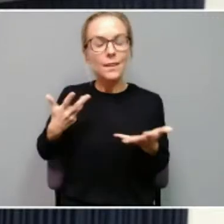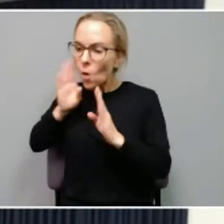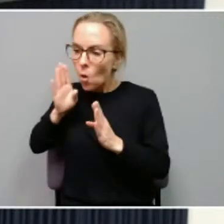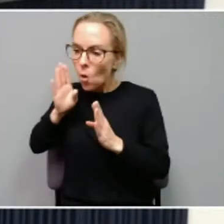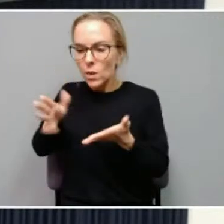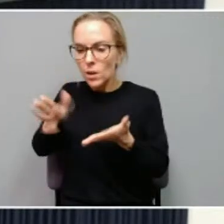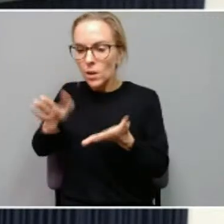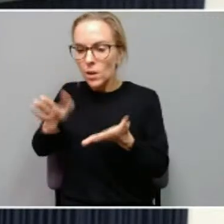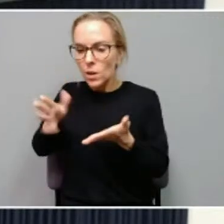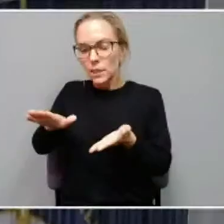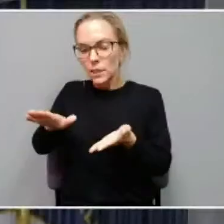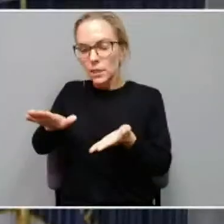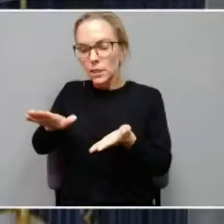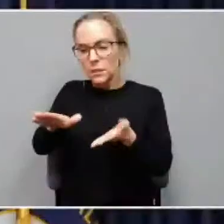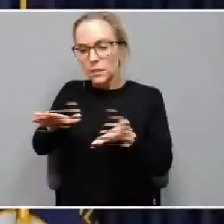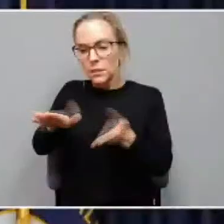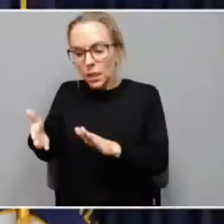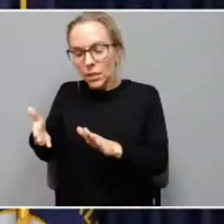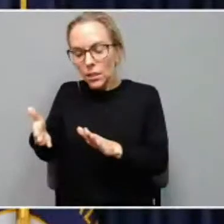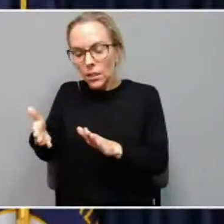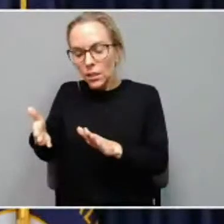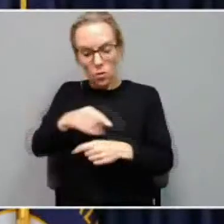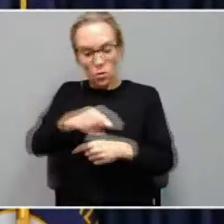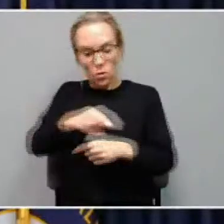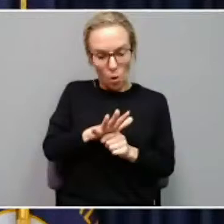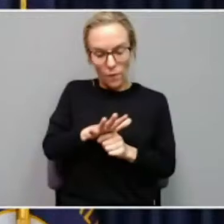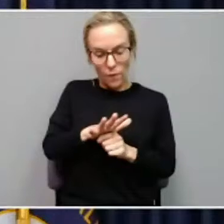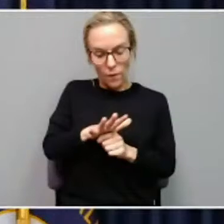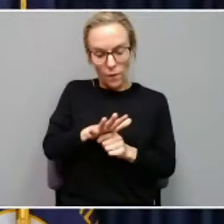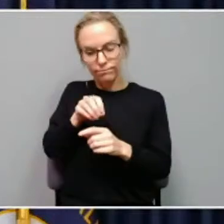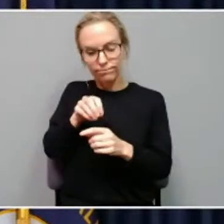by COVID, and rightfully so.